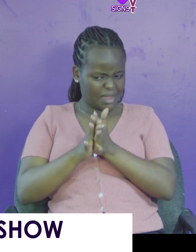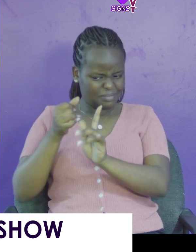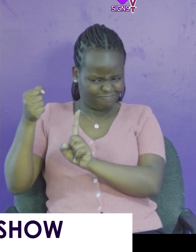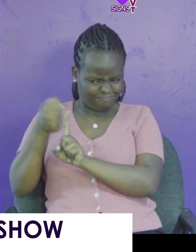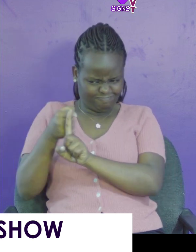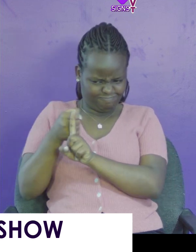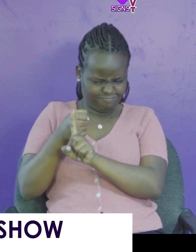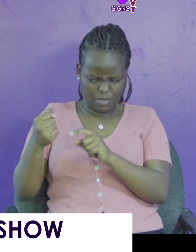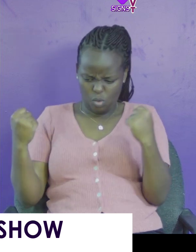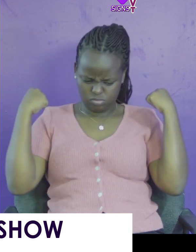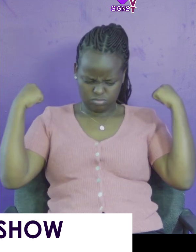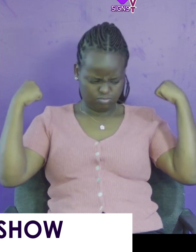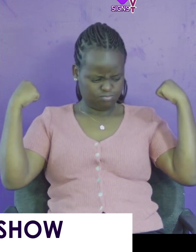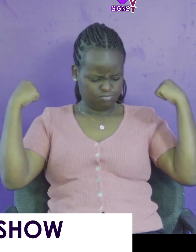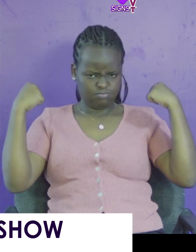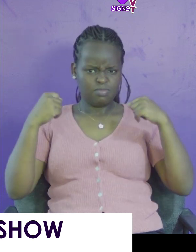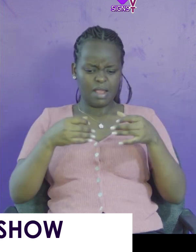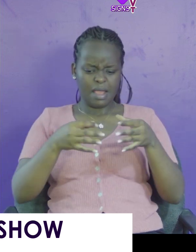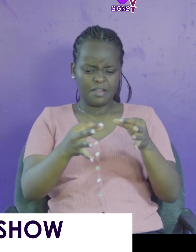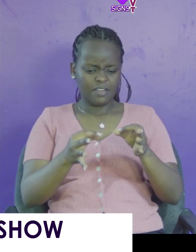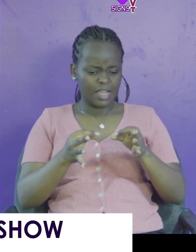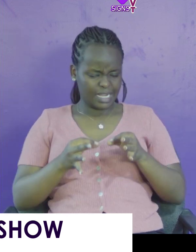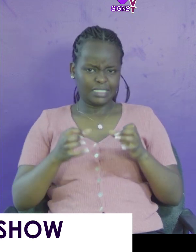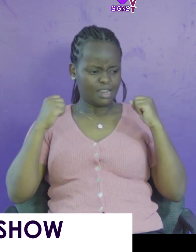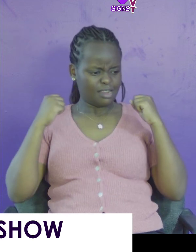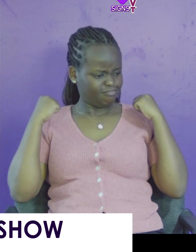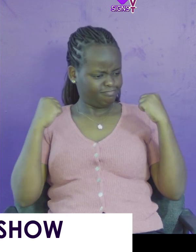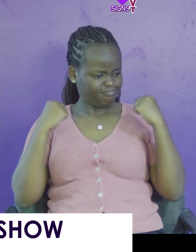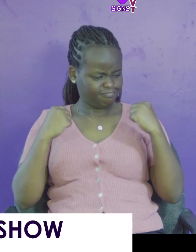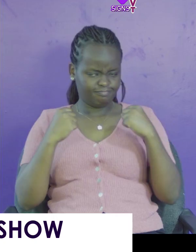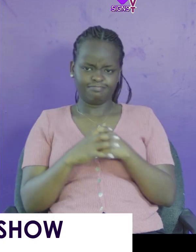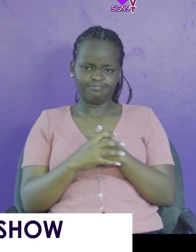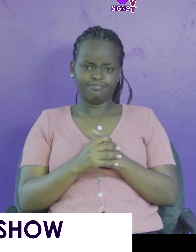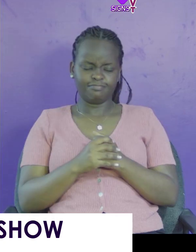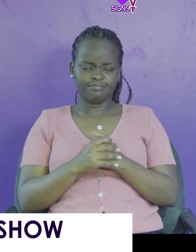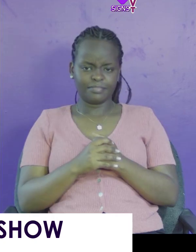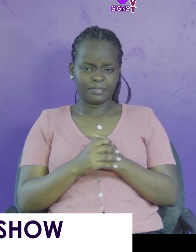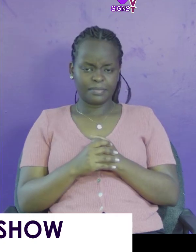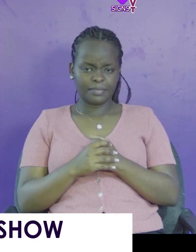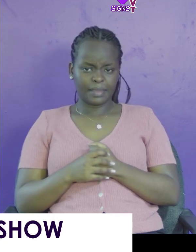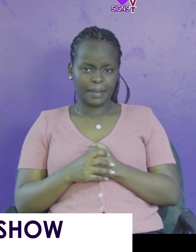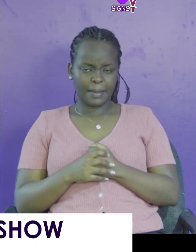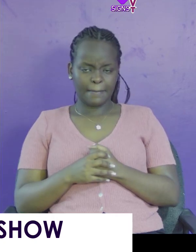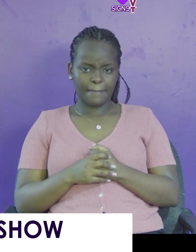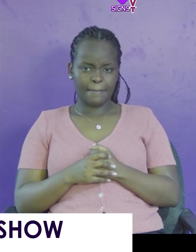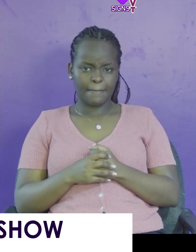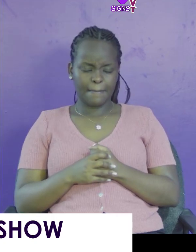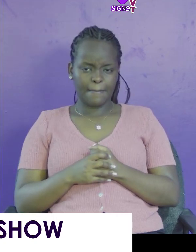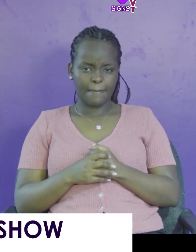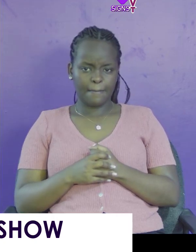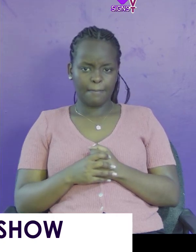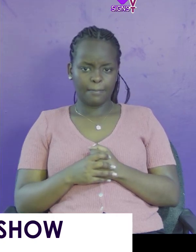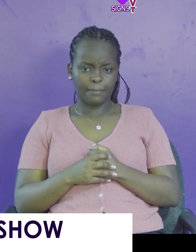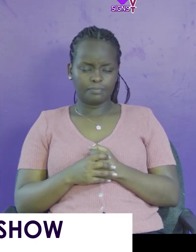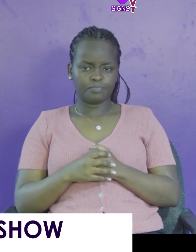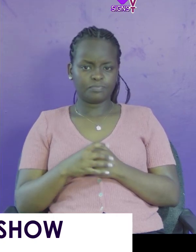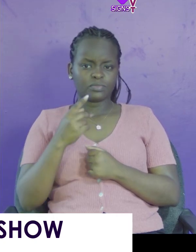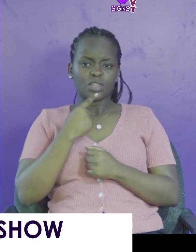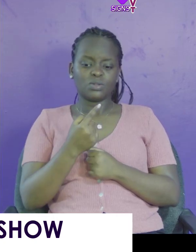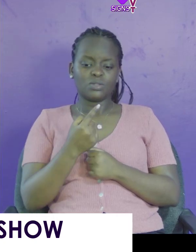strong, financially strong? You know, I'm trying to, you've said